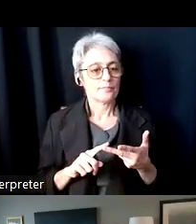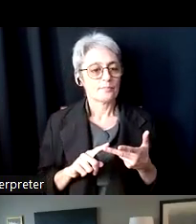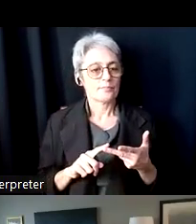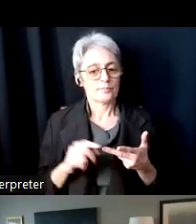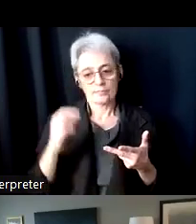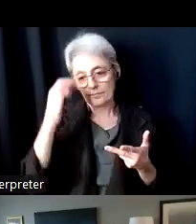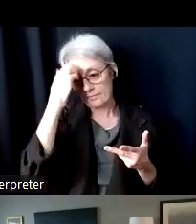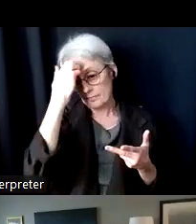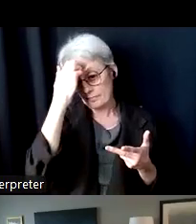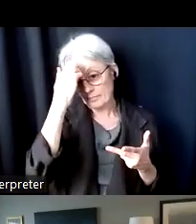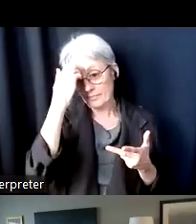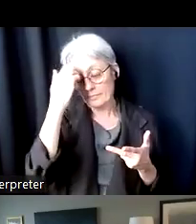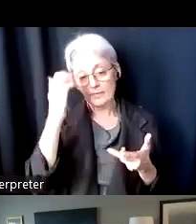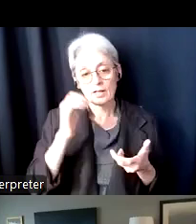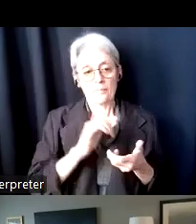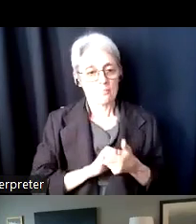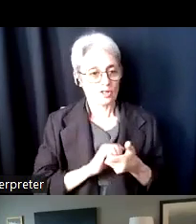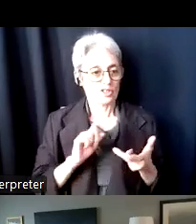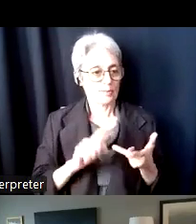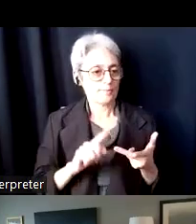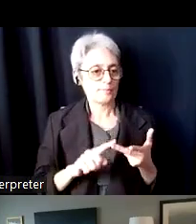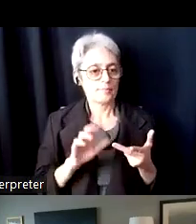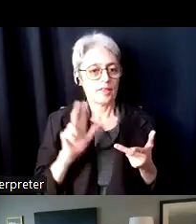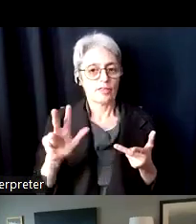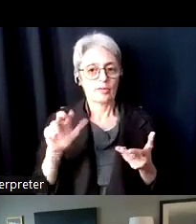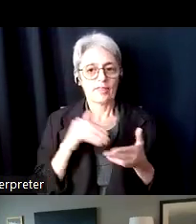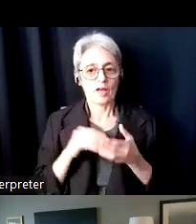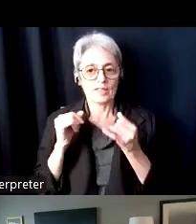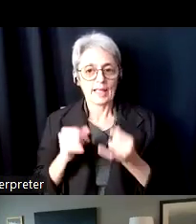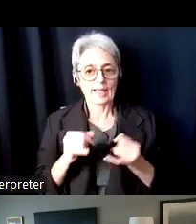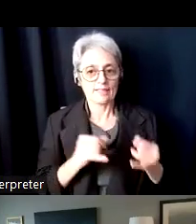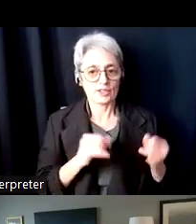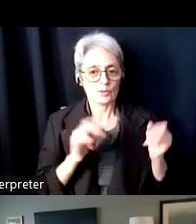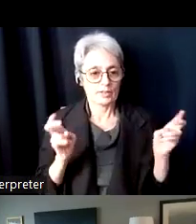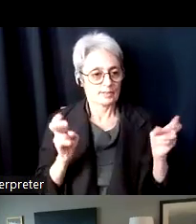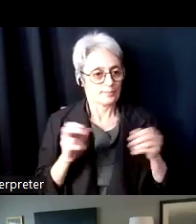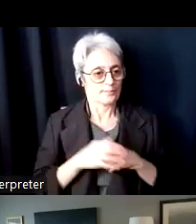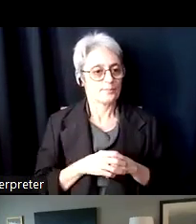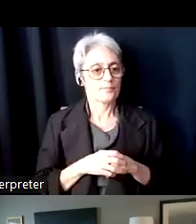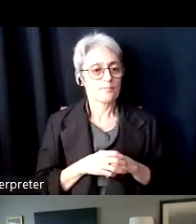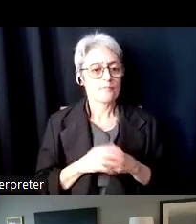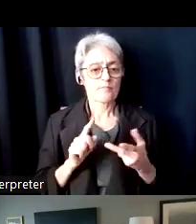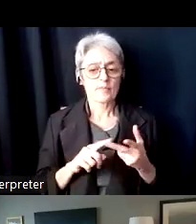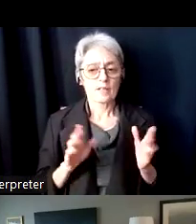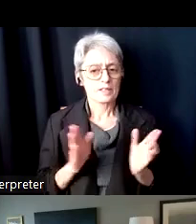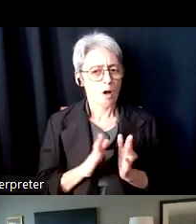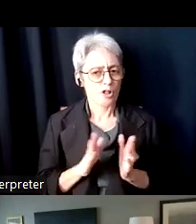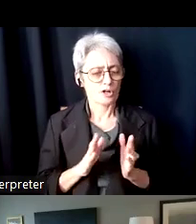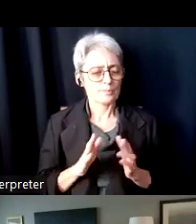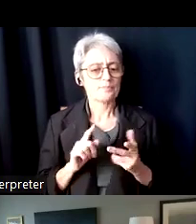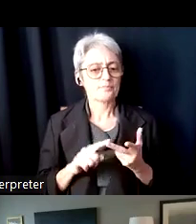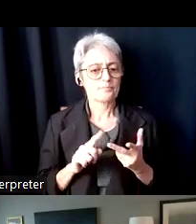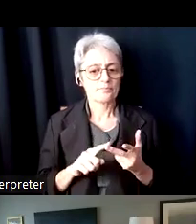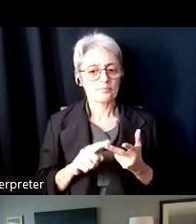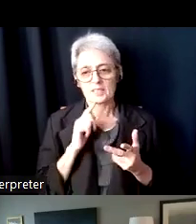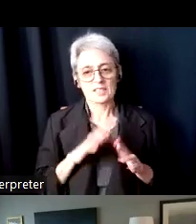Wisconsin, is the partnership program. This has about 3,000 individuals. And this is a much smaller program. It's not statewide,